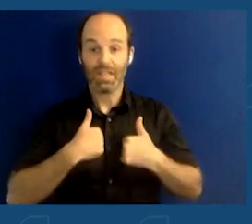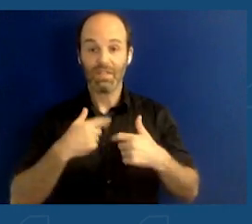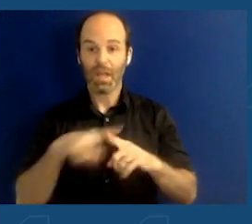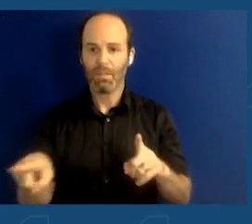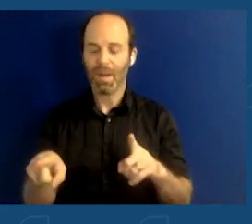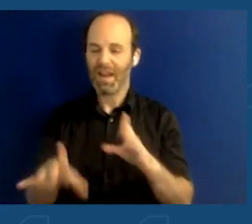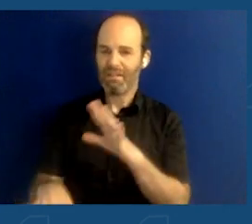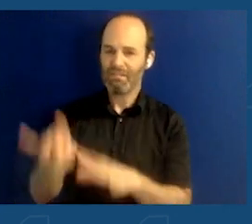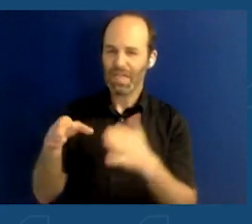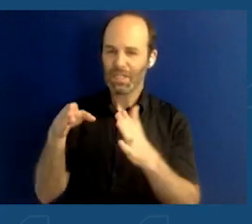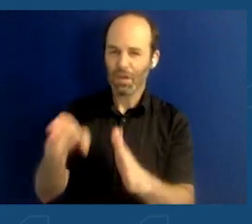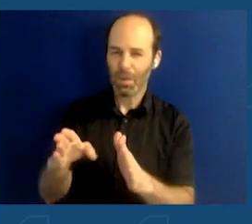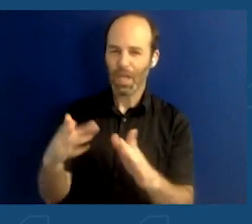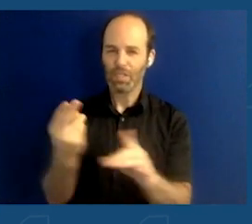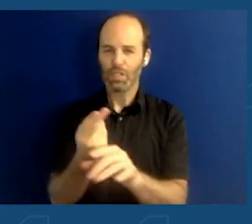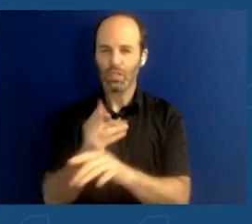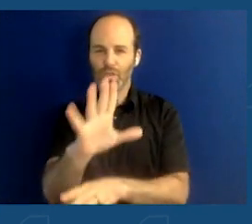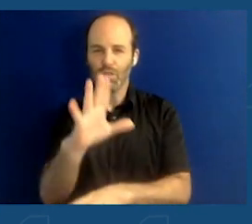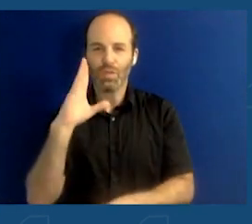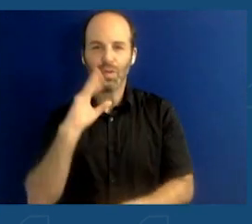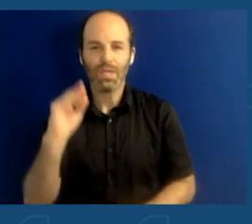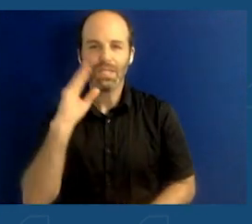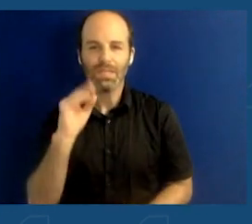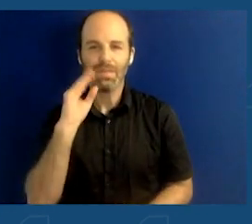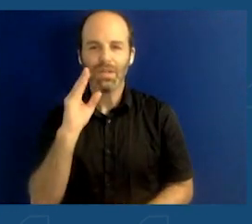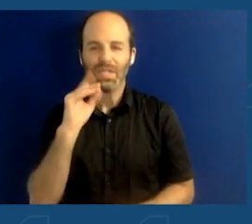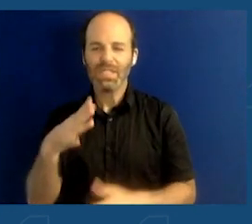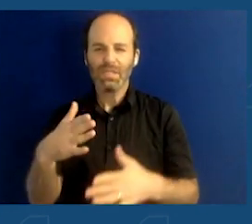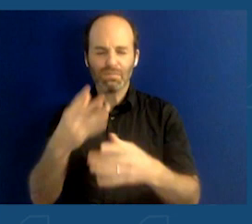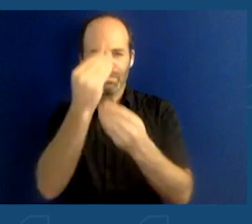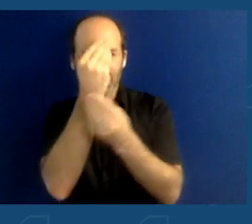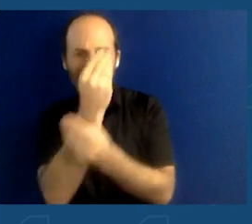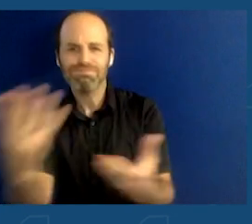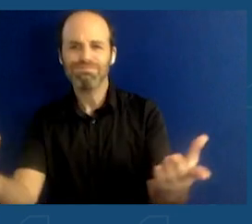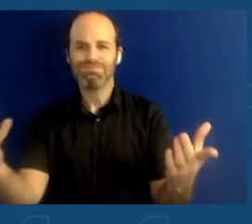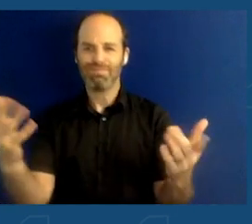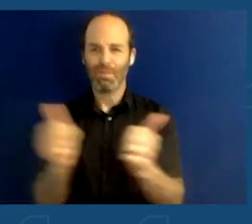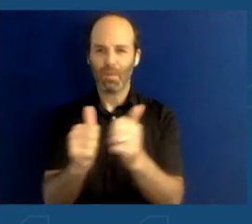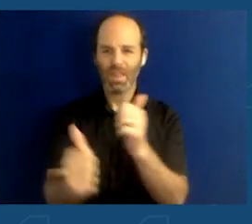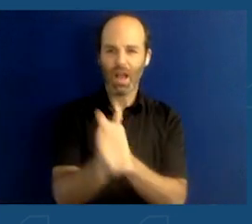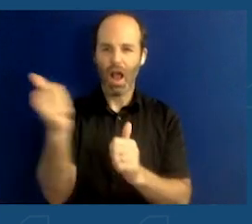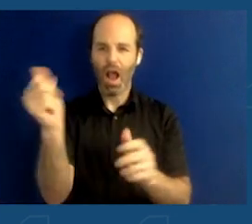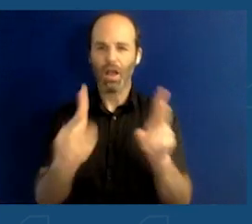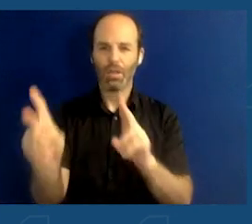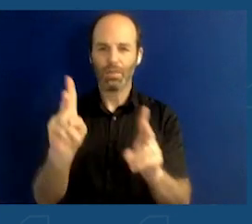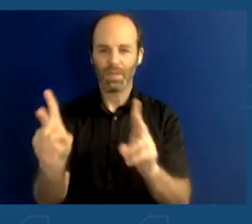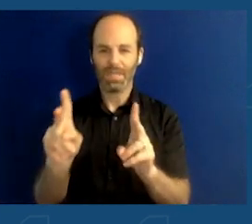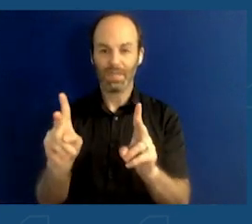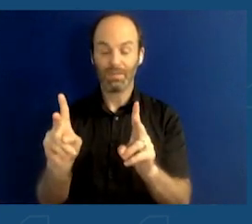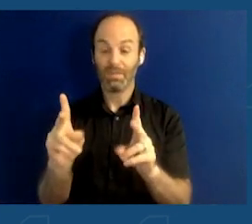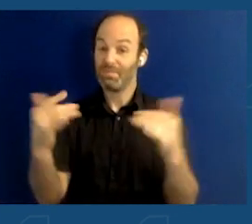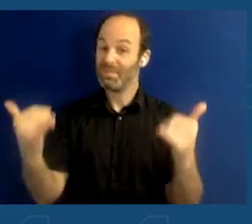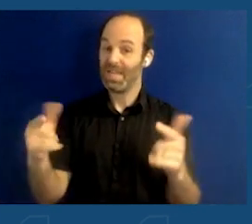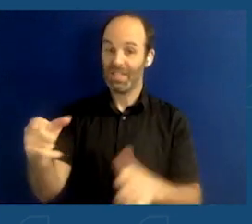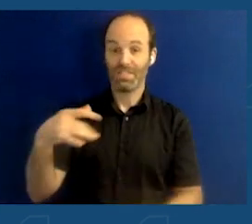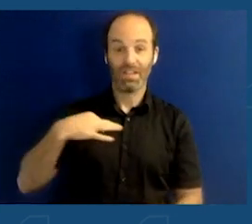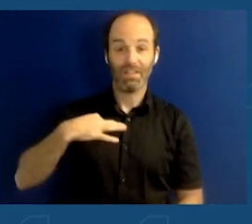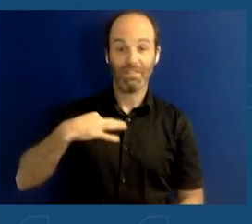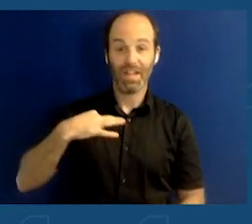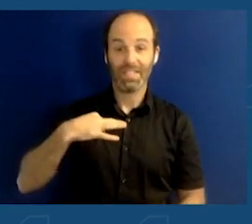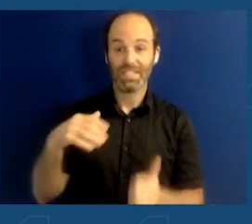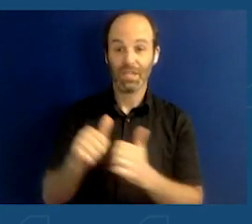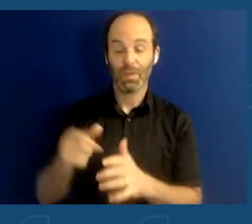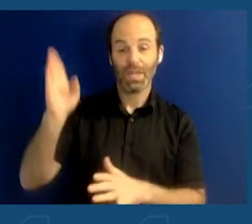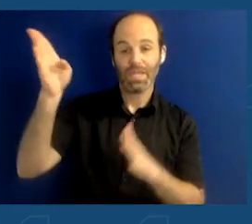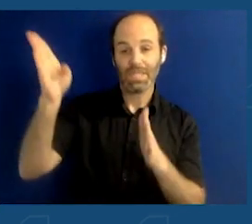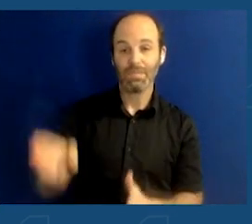way to use your experience and sharing it with countless others. So today she's a volunteer with the Speakers Bureau of the